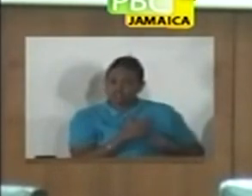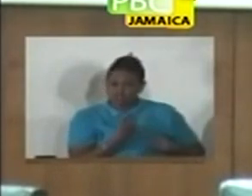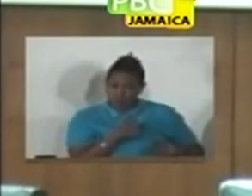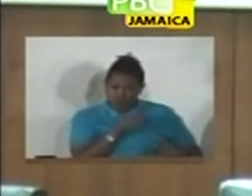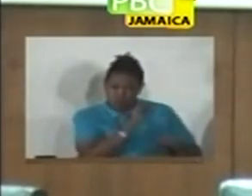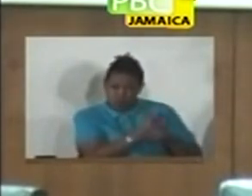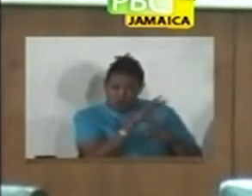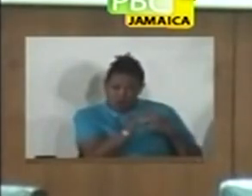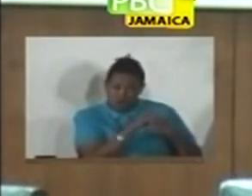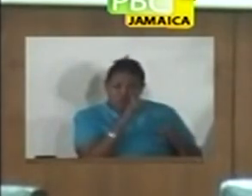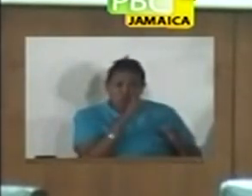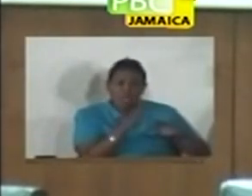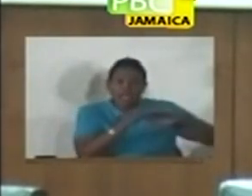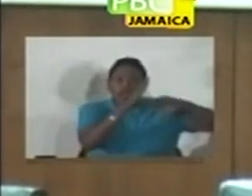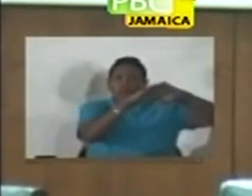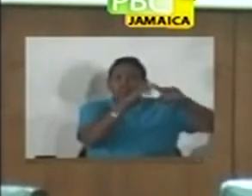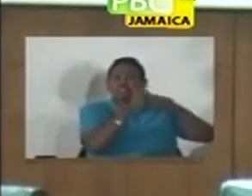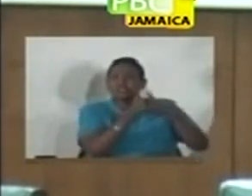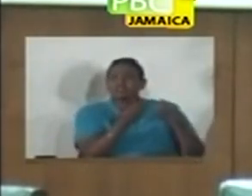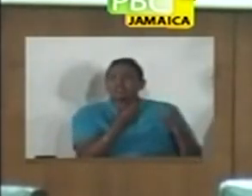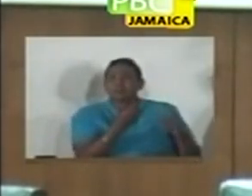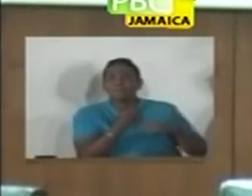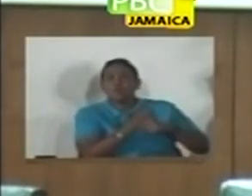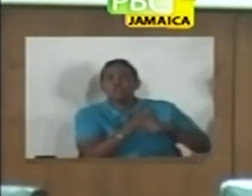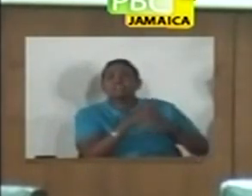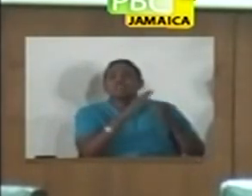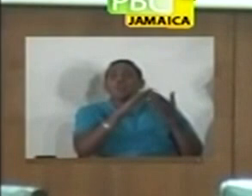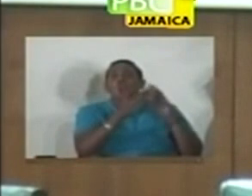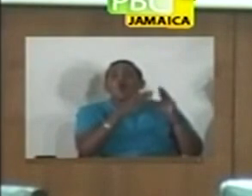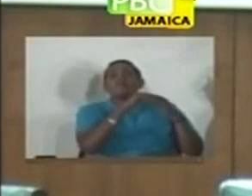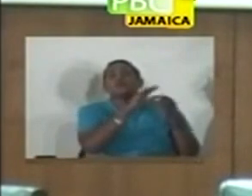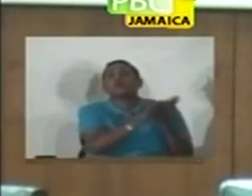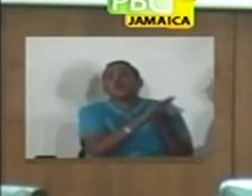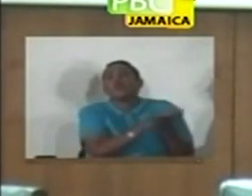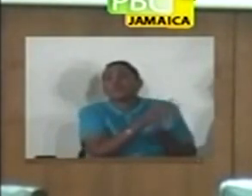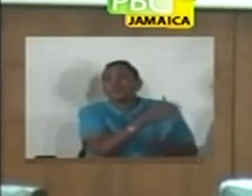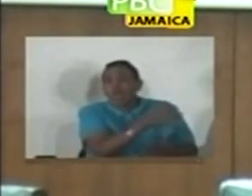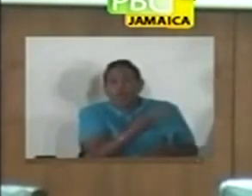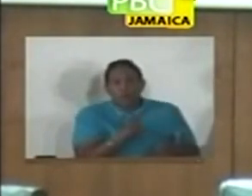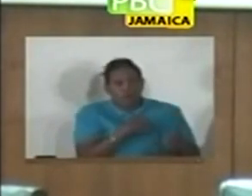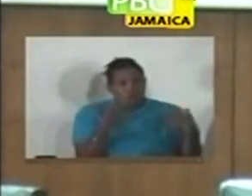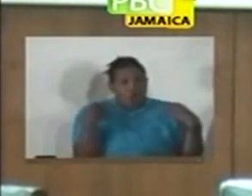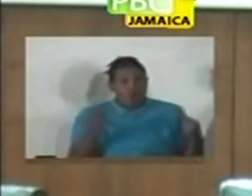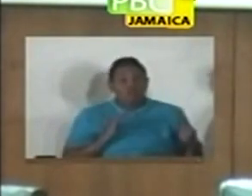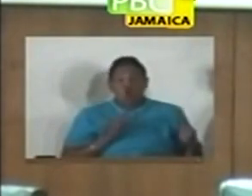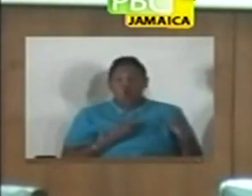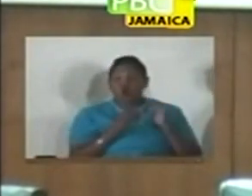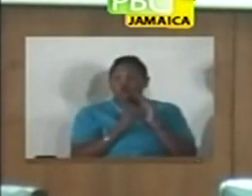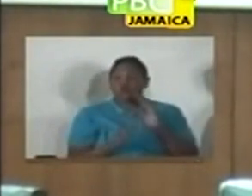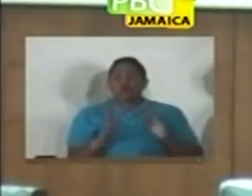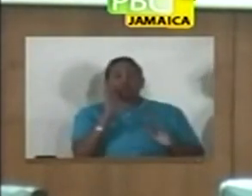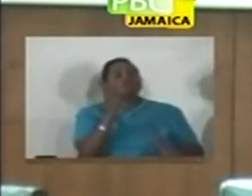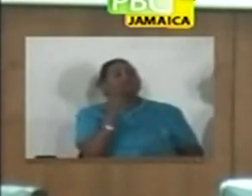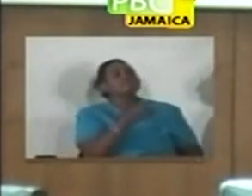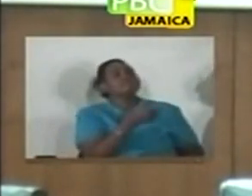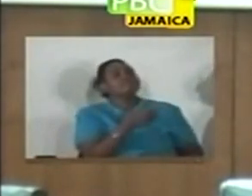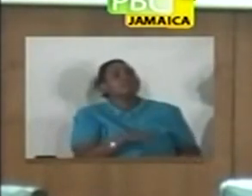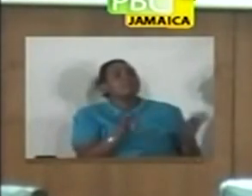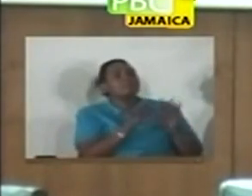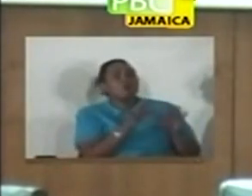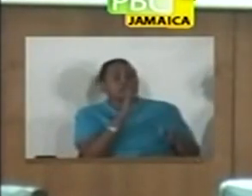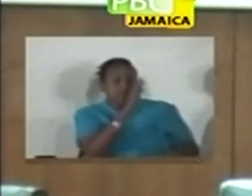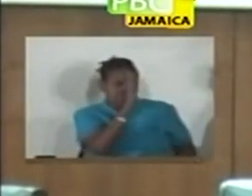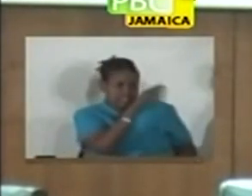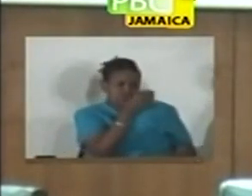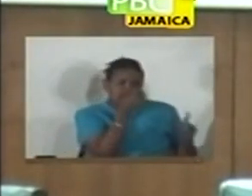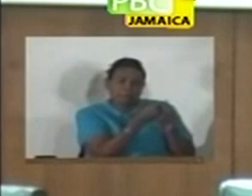working to increase the number of productivity clubs in schools. We are confident that our students will see the importance and direct impact